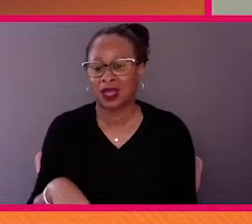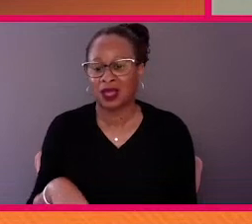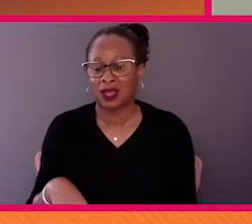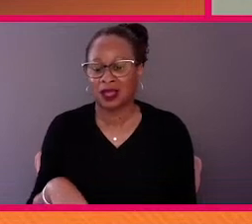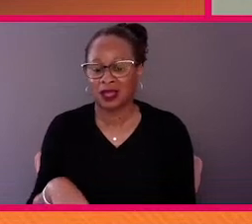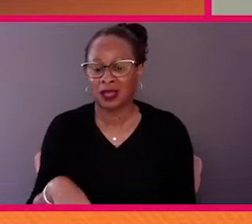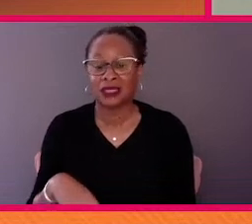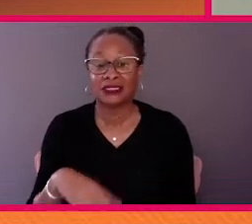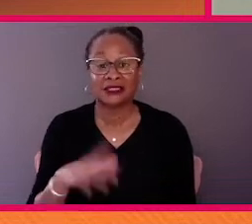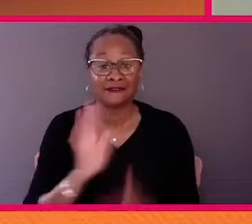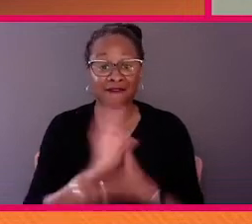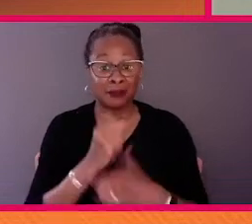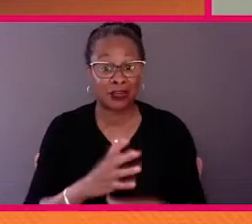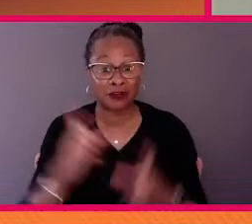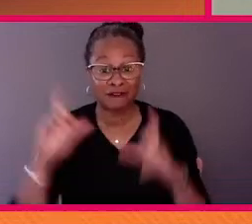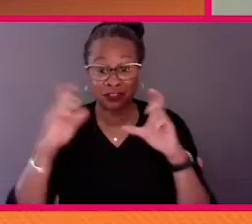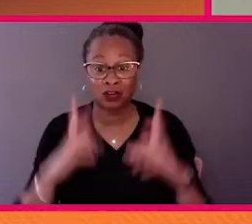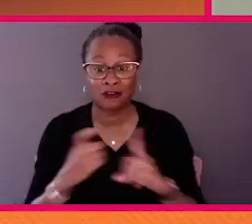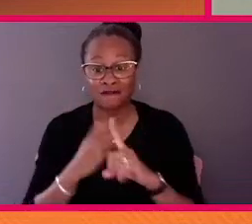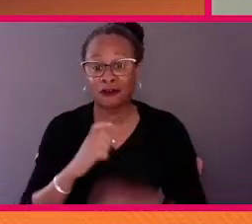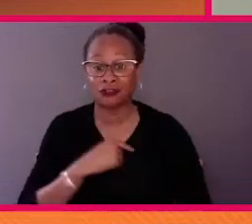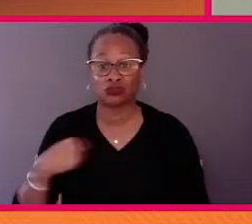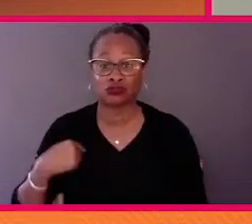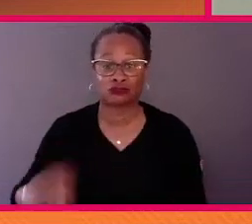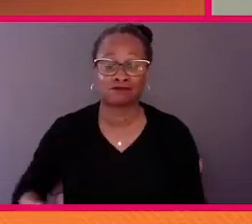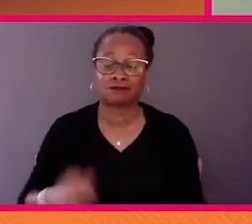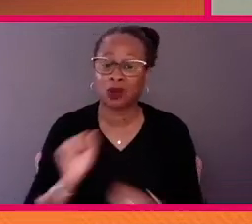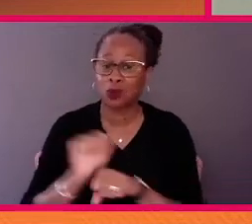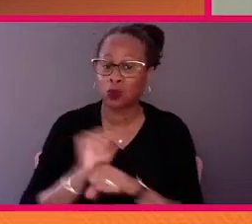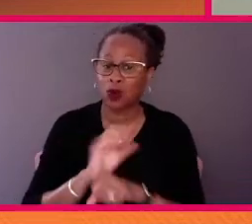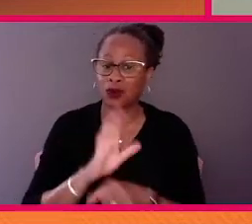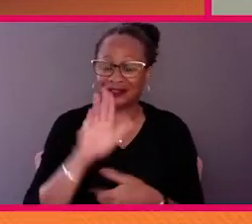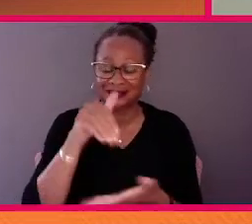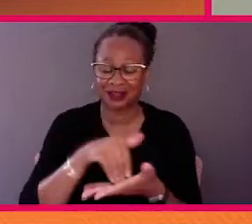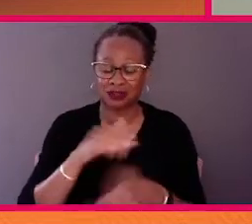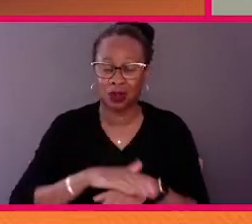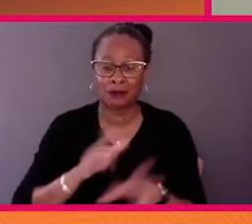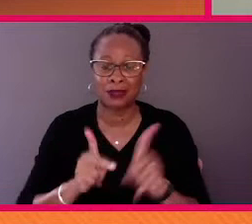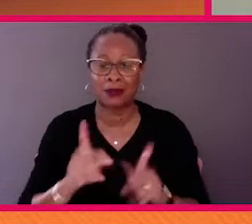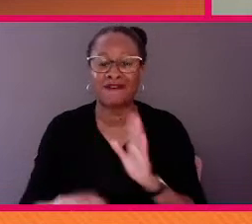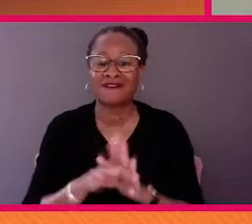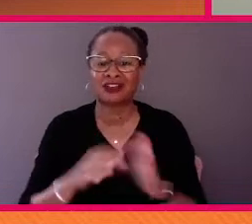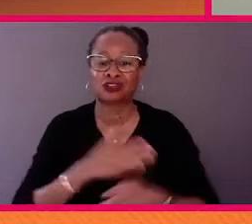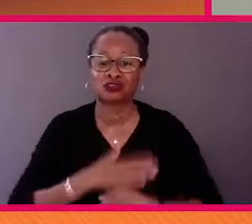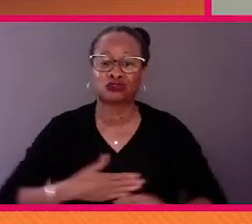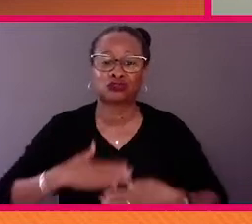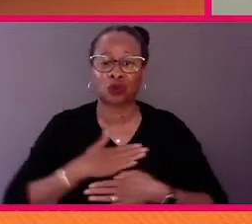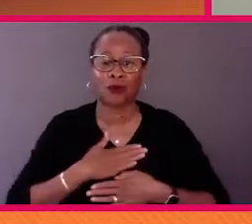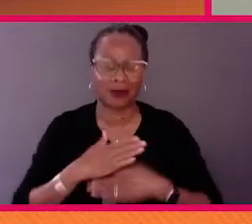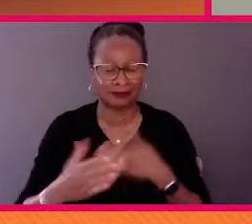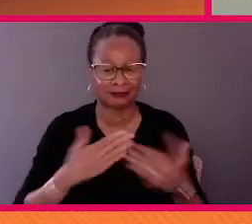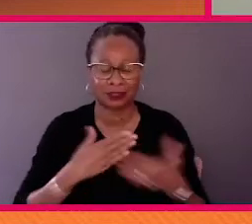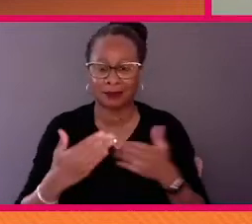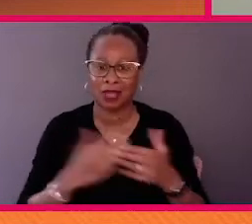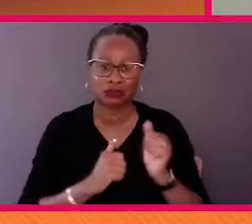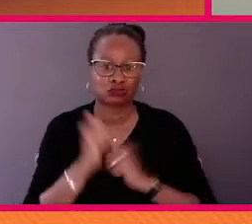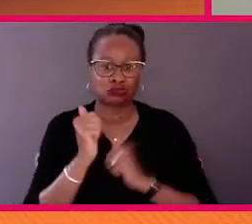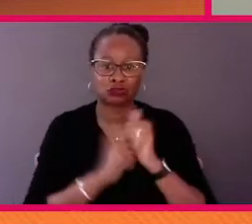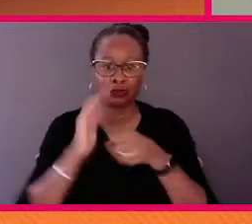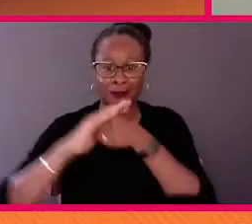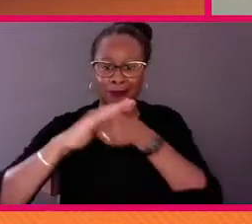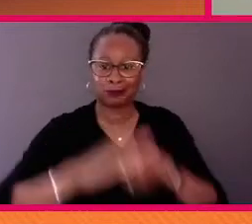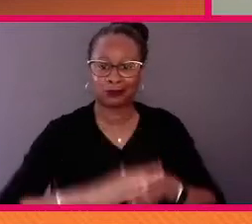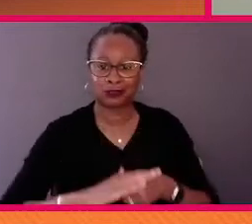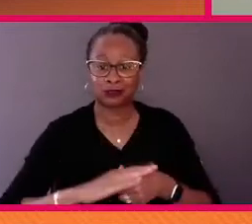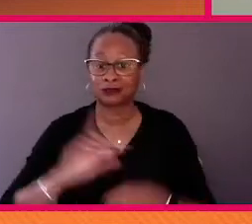China. Hao's work often centers on people finding joy despite structural oppression. In